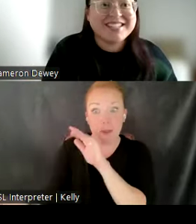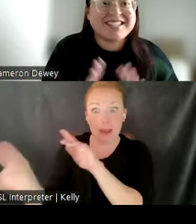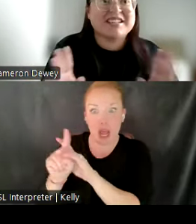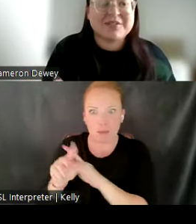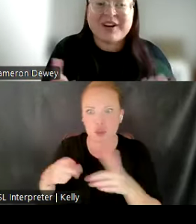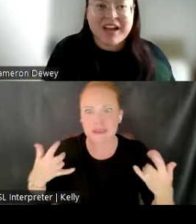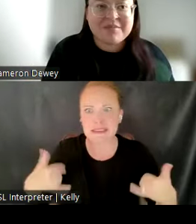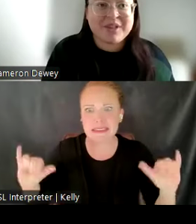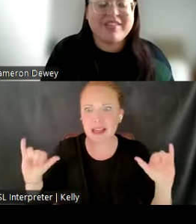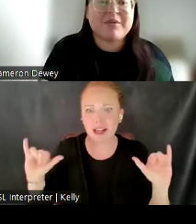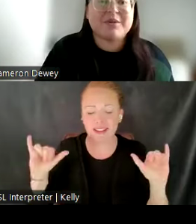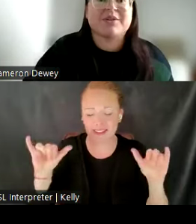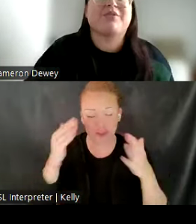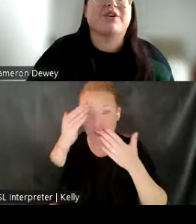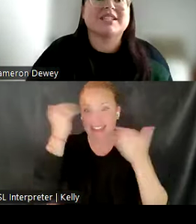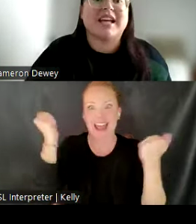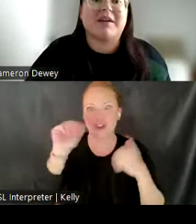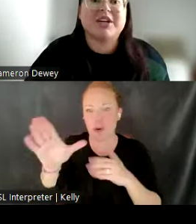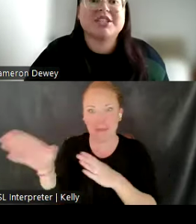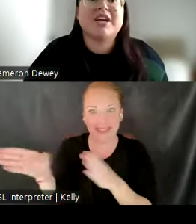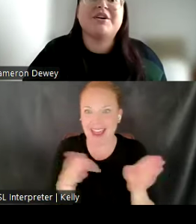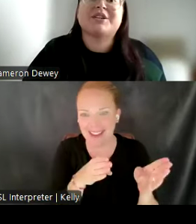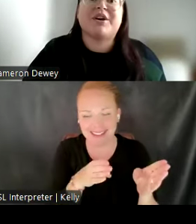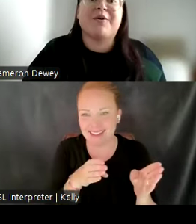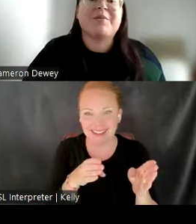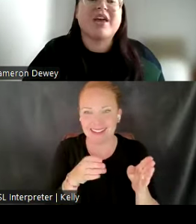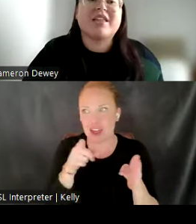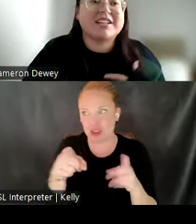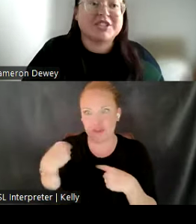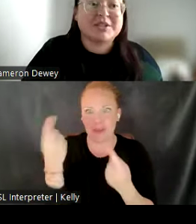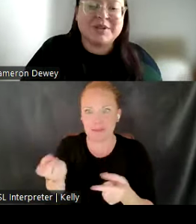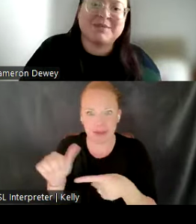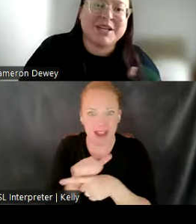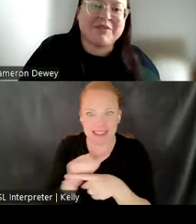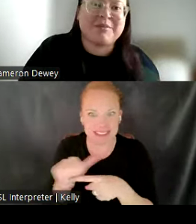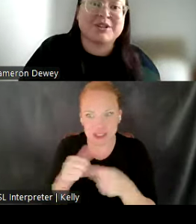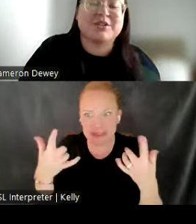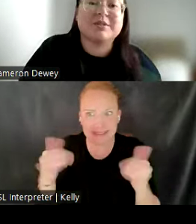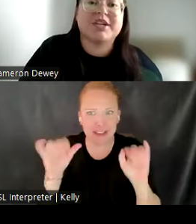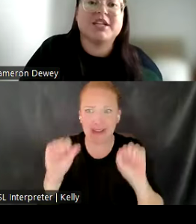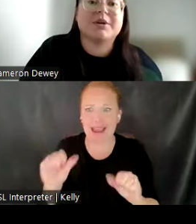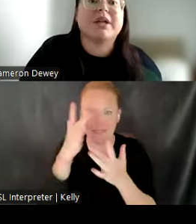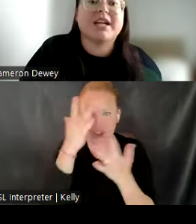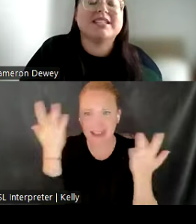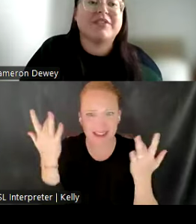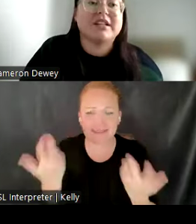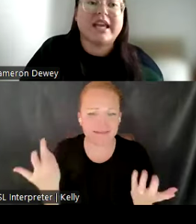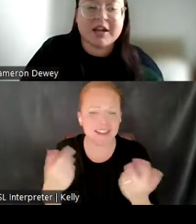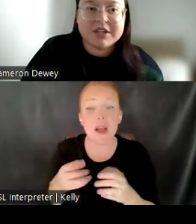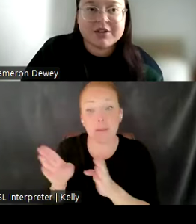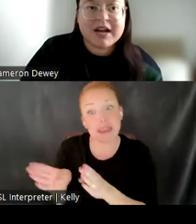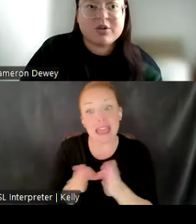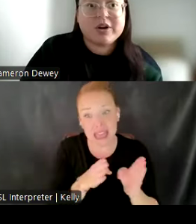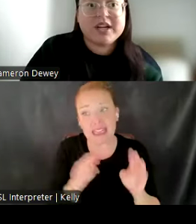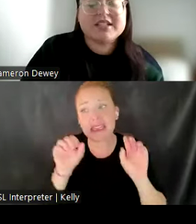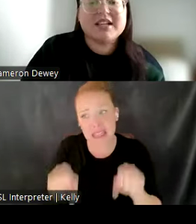of tends to forget the plan that was first established. So that is just speaking from personal experience, but planning definitely can